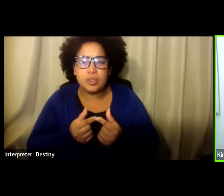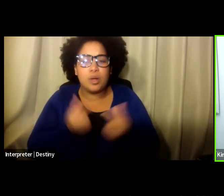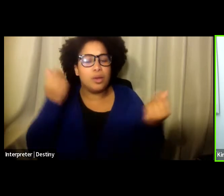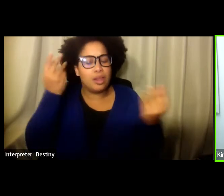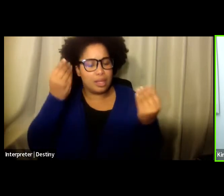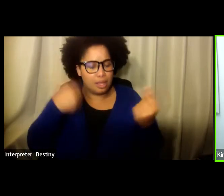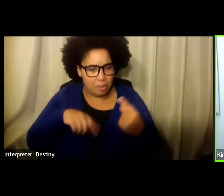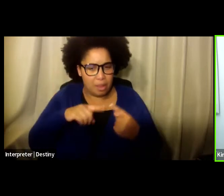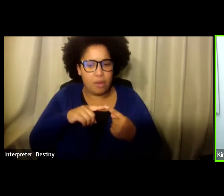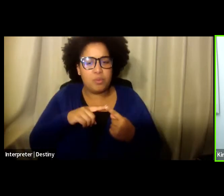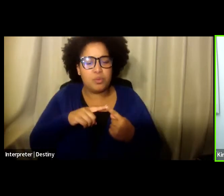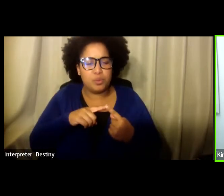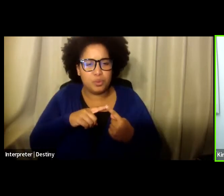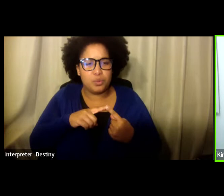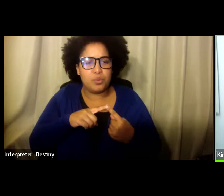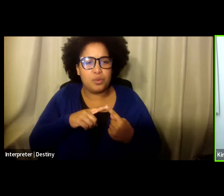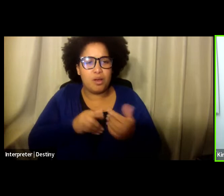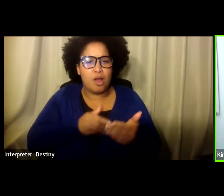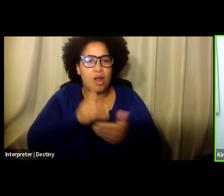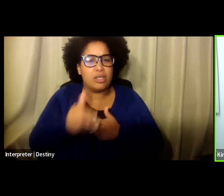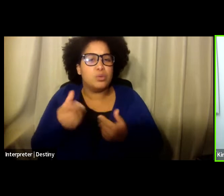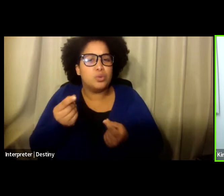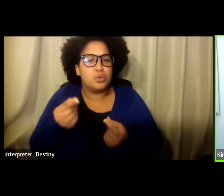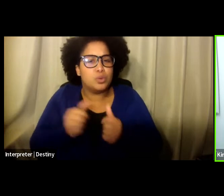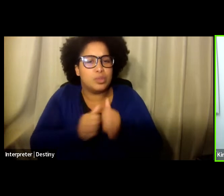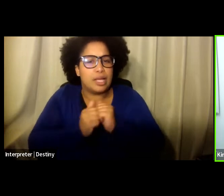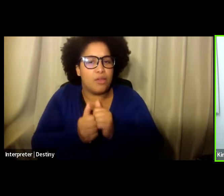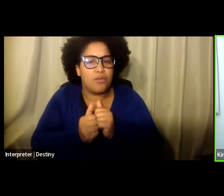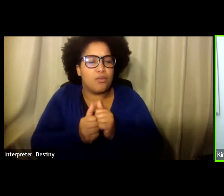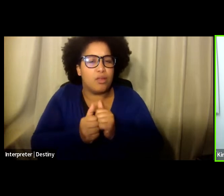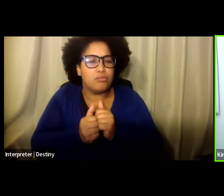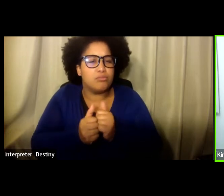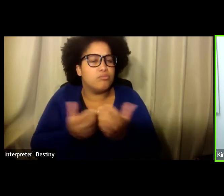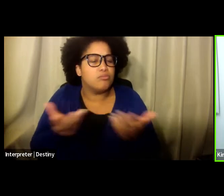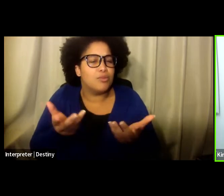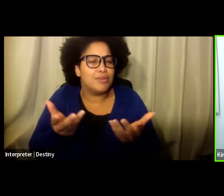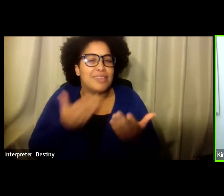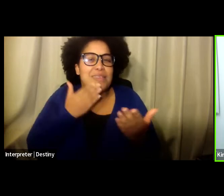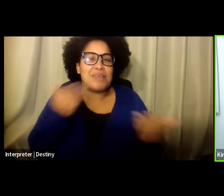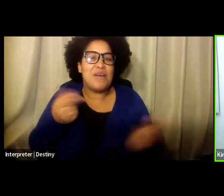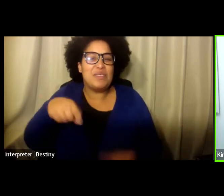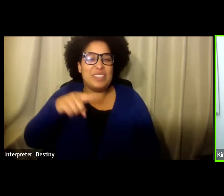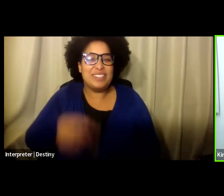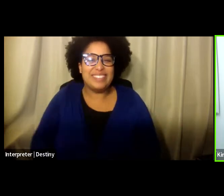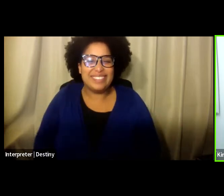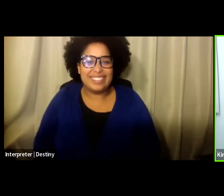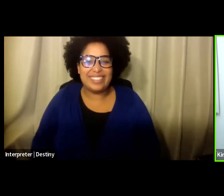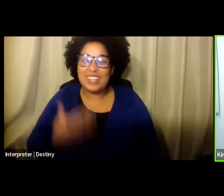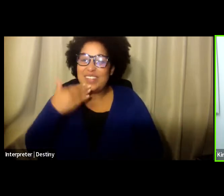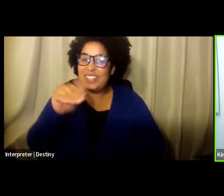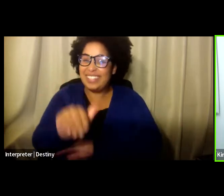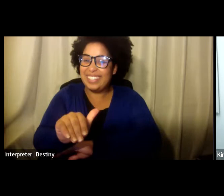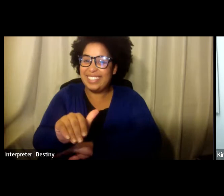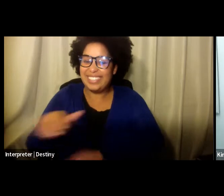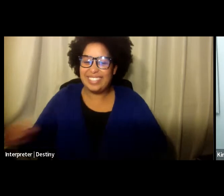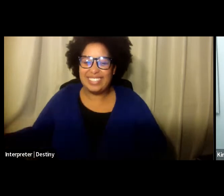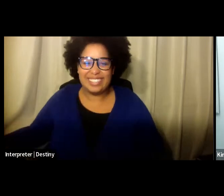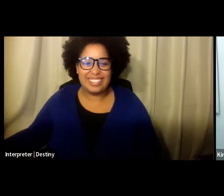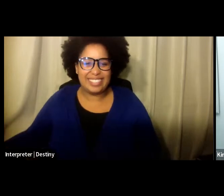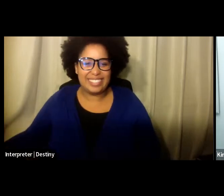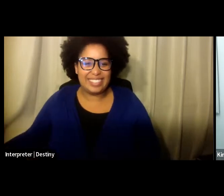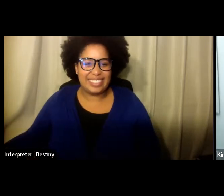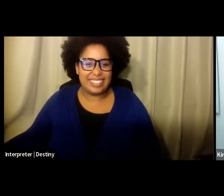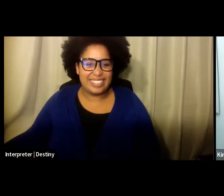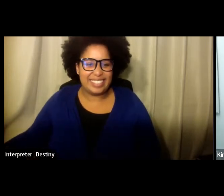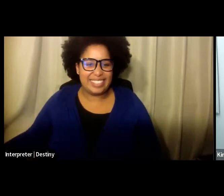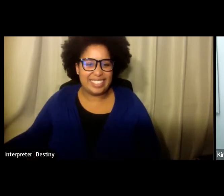about, what's our next steps together. Thank you all and good night. Test your